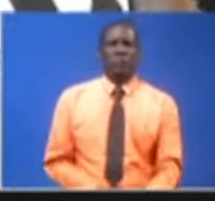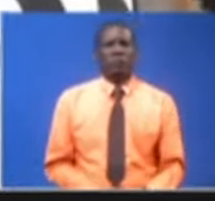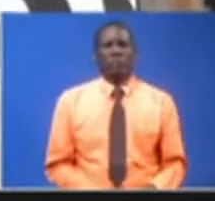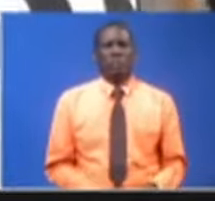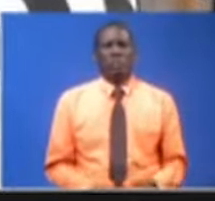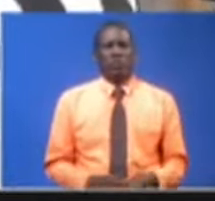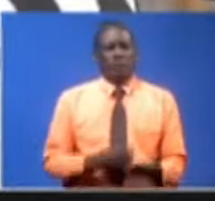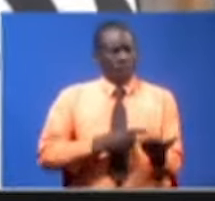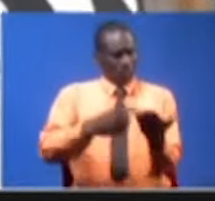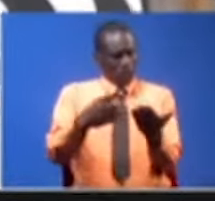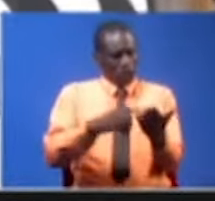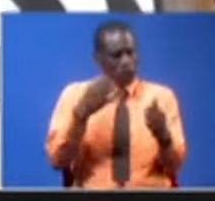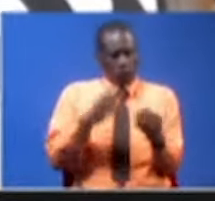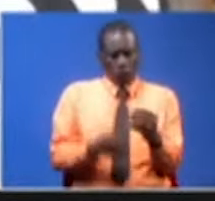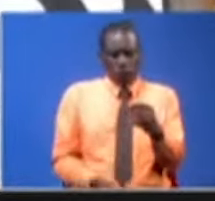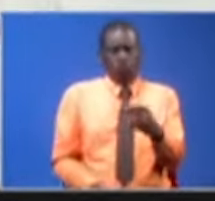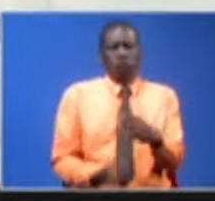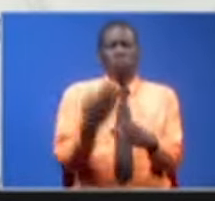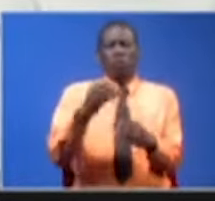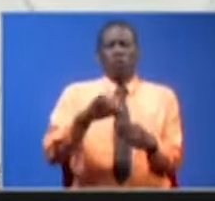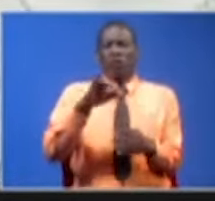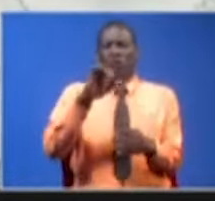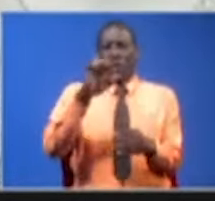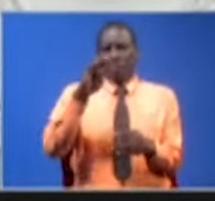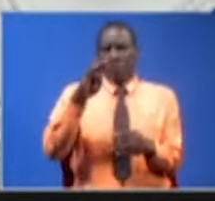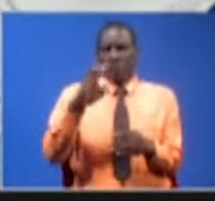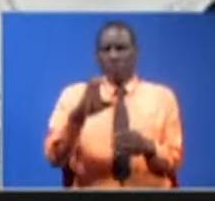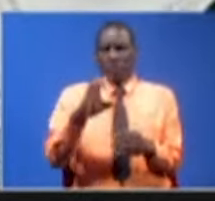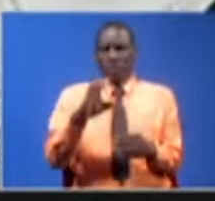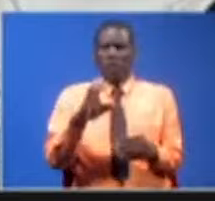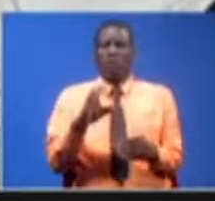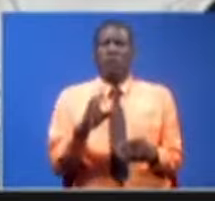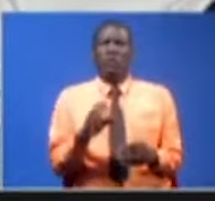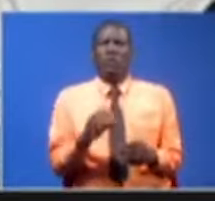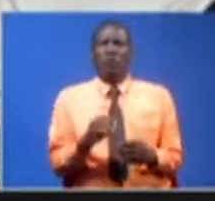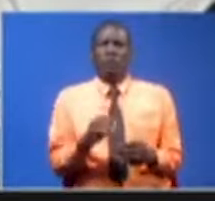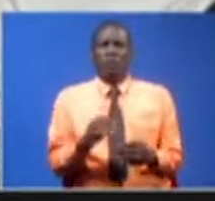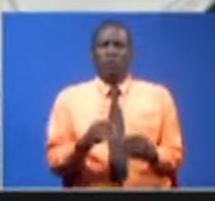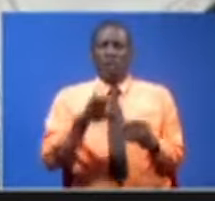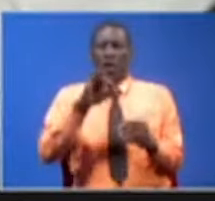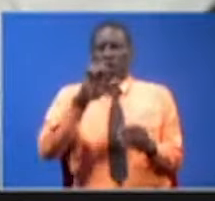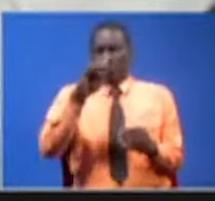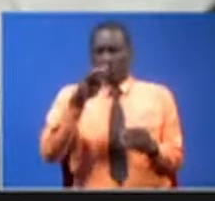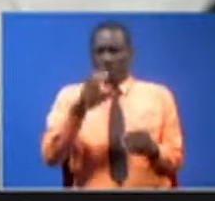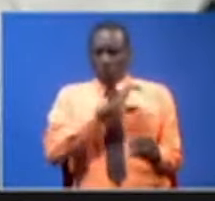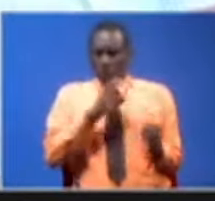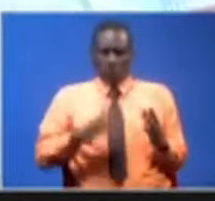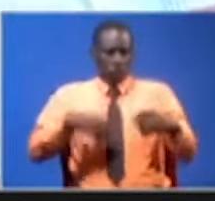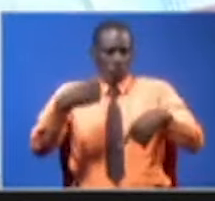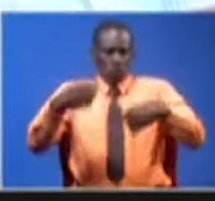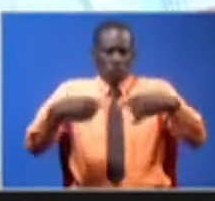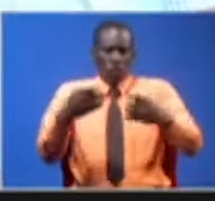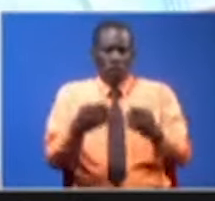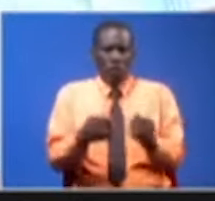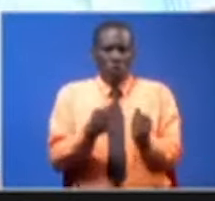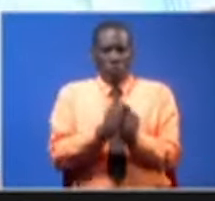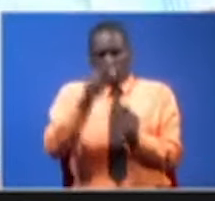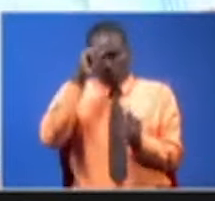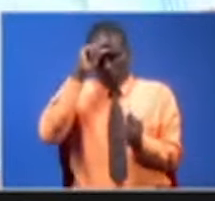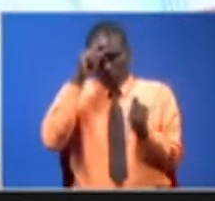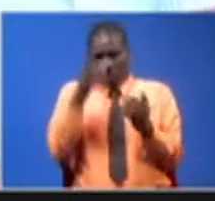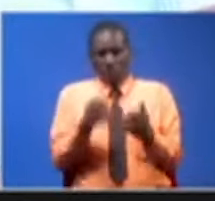The debate over the reconstitution of the Independent Elections and Boundaries Commission, IEBC, is escalating, with the government